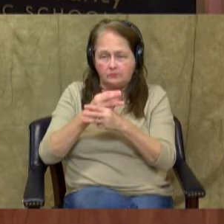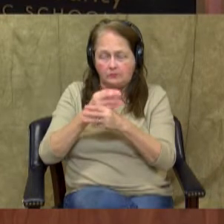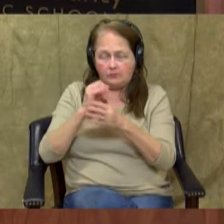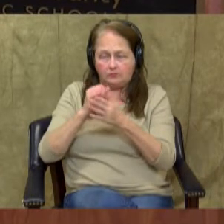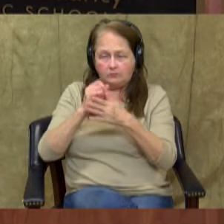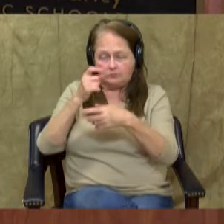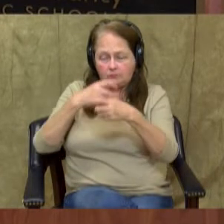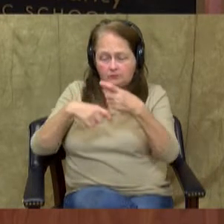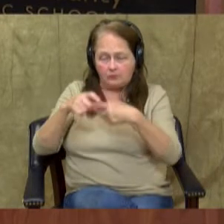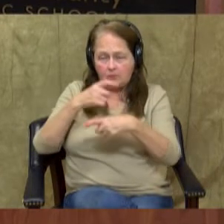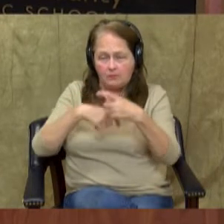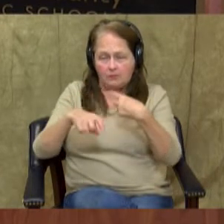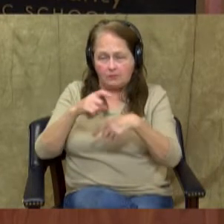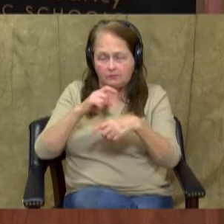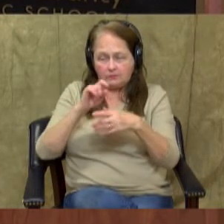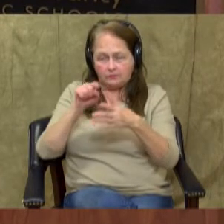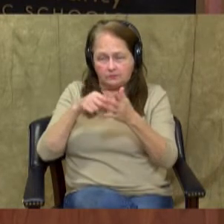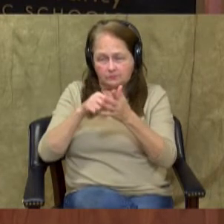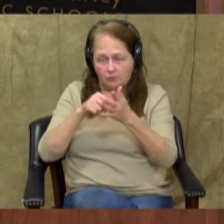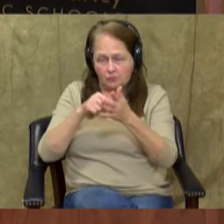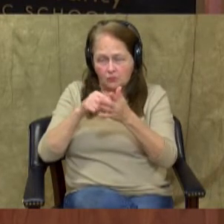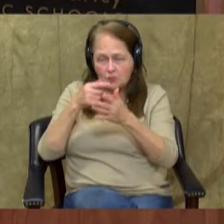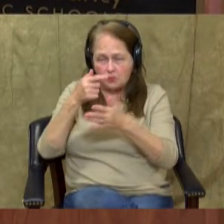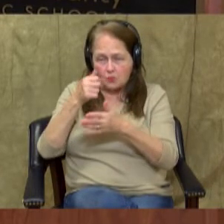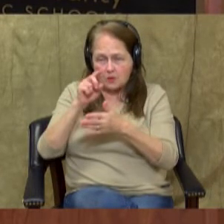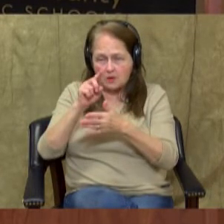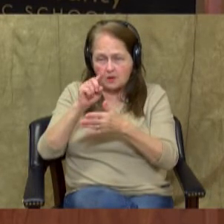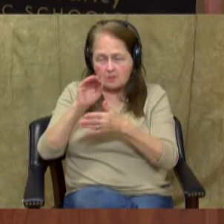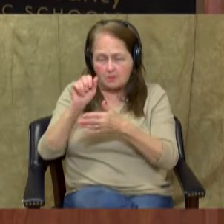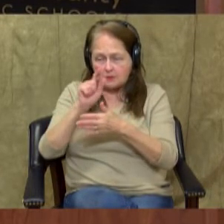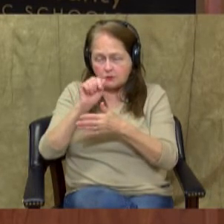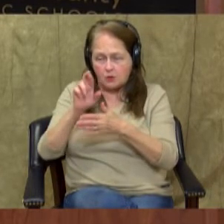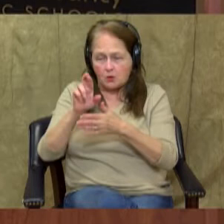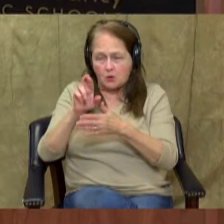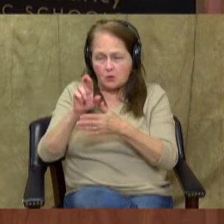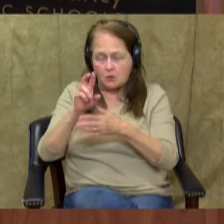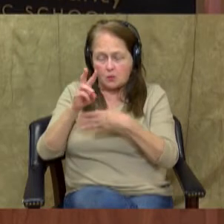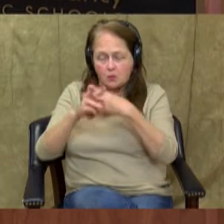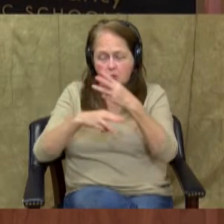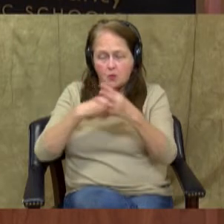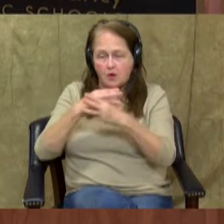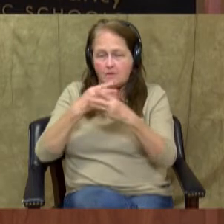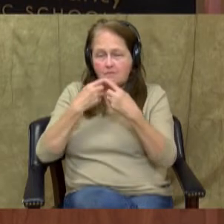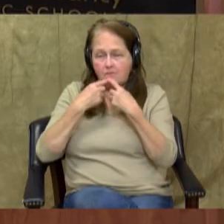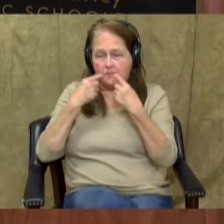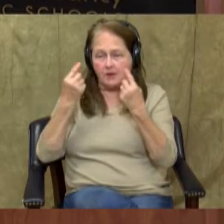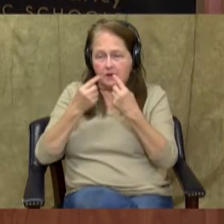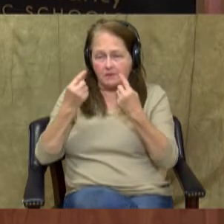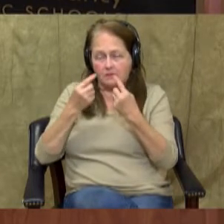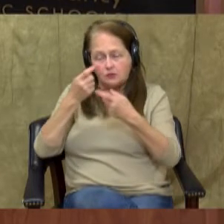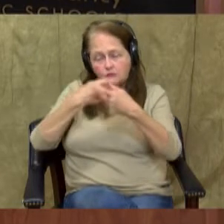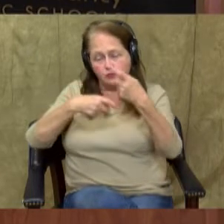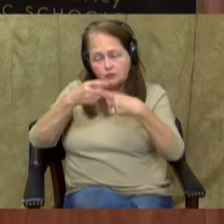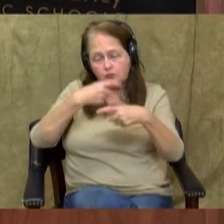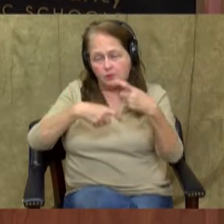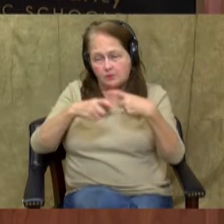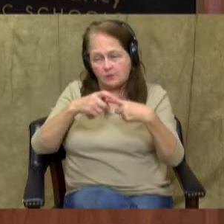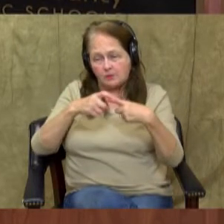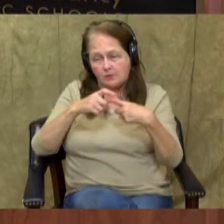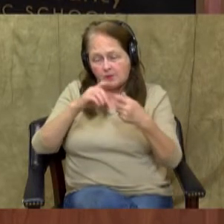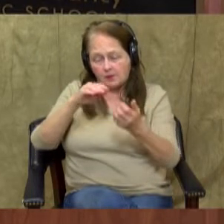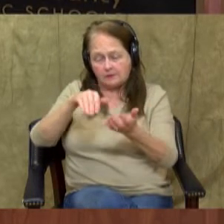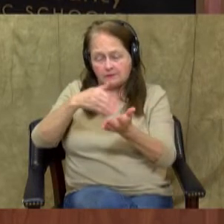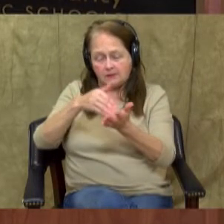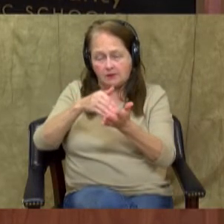of trade, the Grand Bazaar in Istanbul, Turkey is world famous for its trade, being the center of